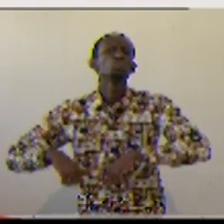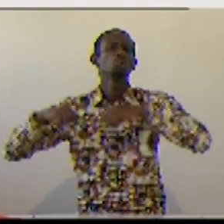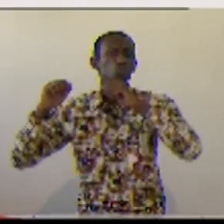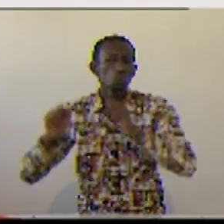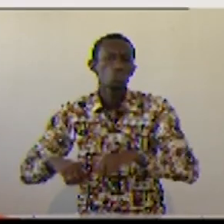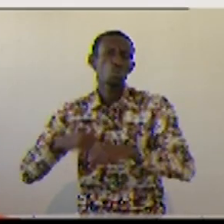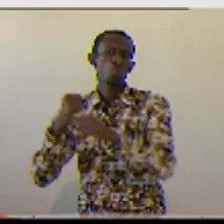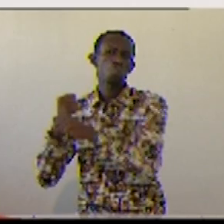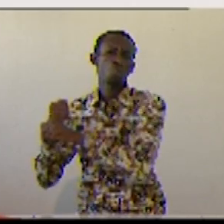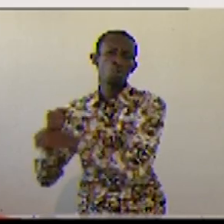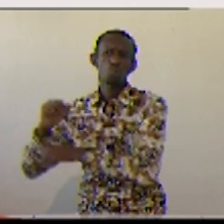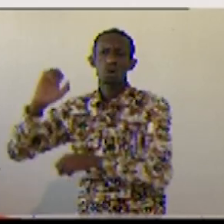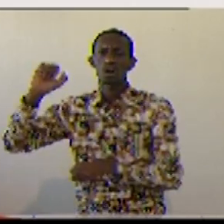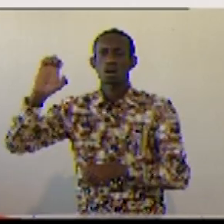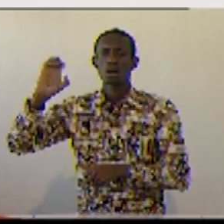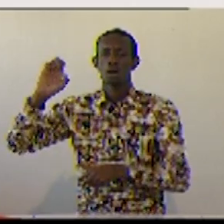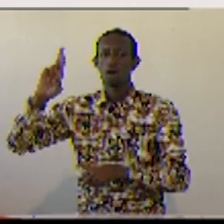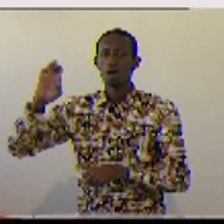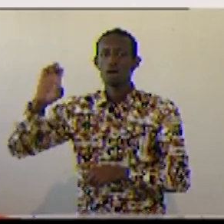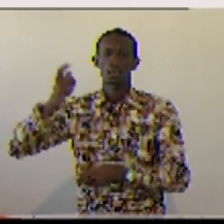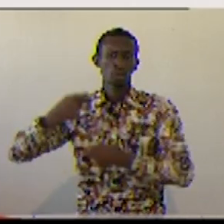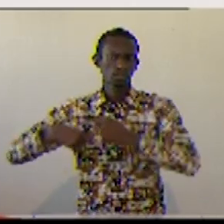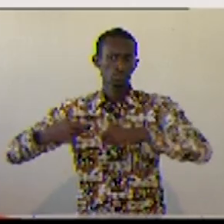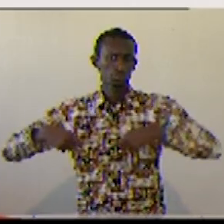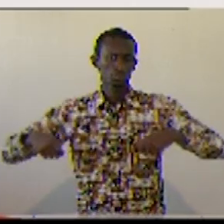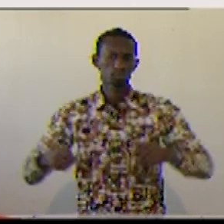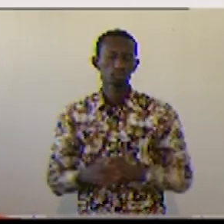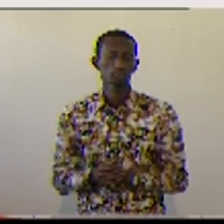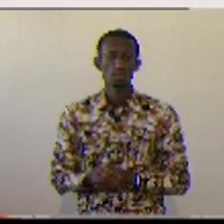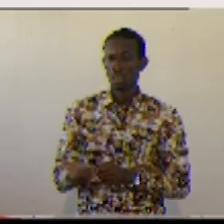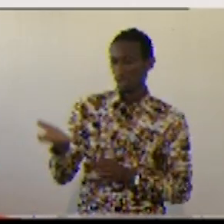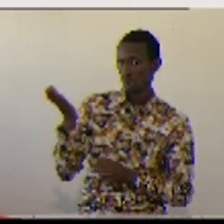the acids. So here we have an example.